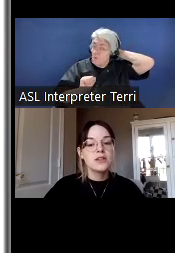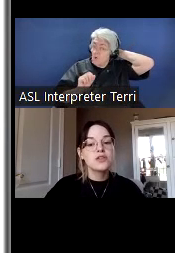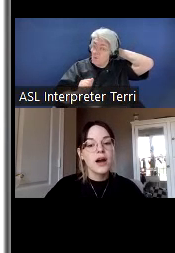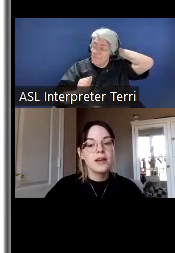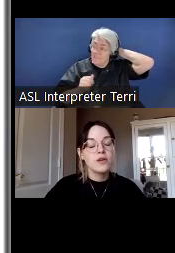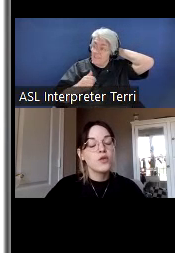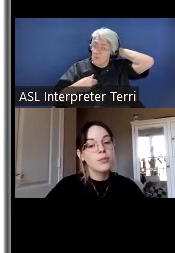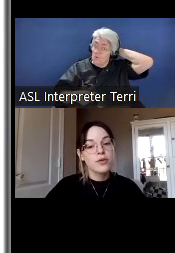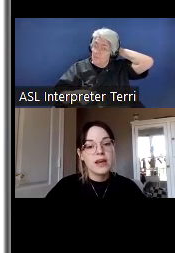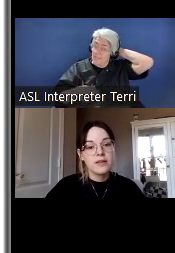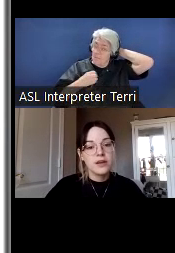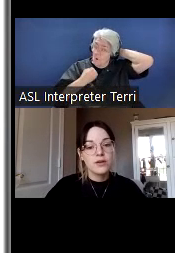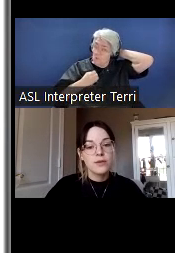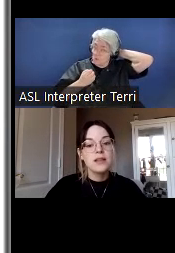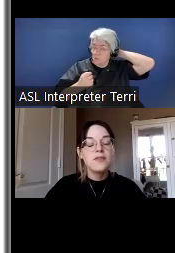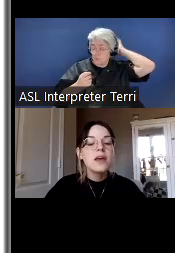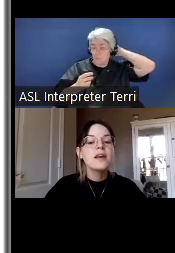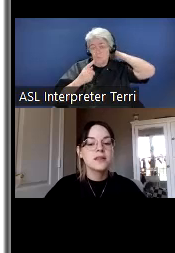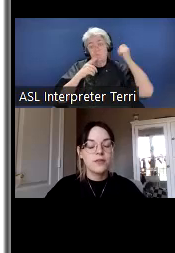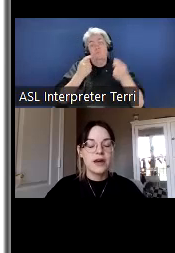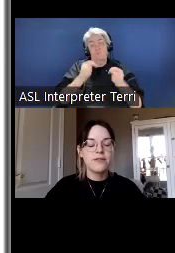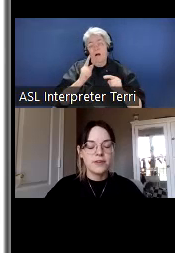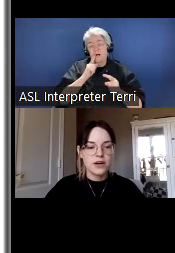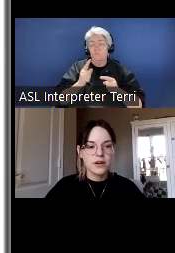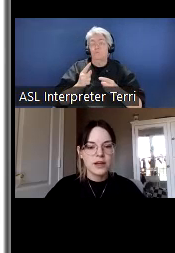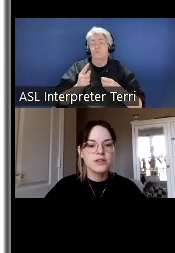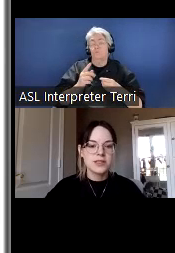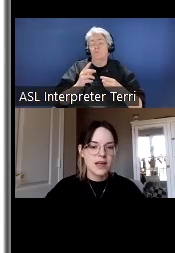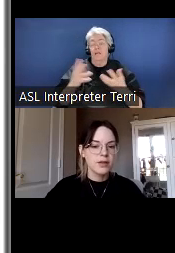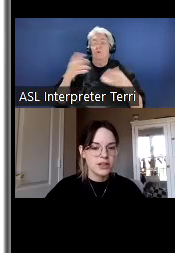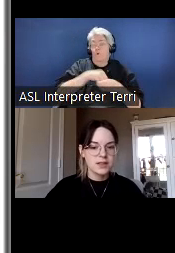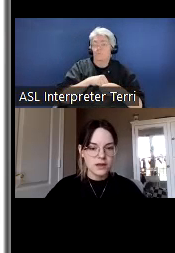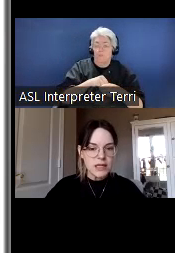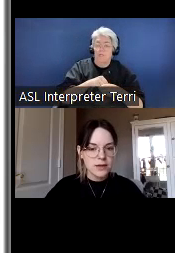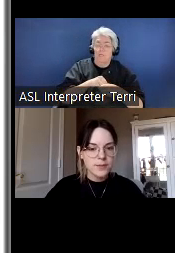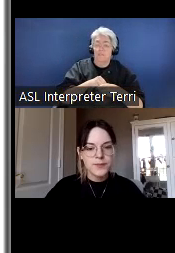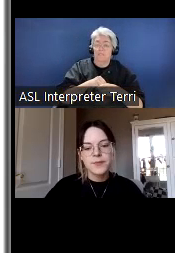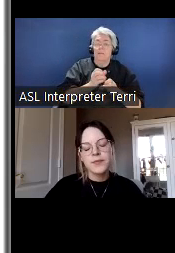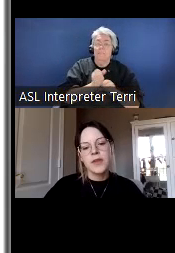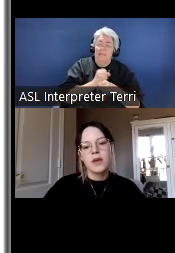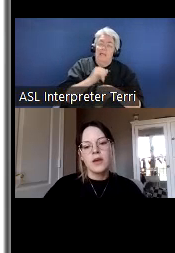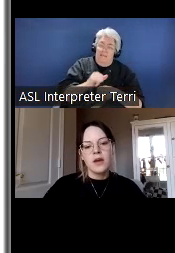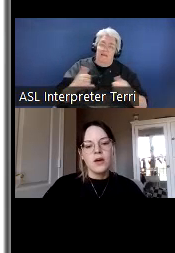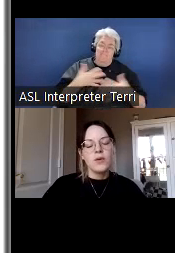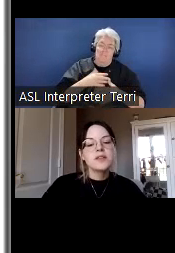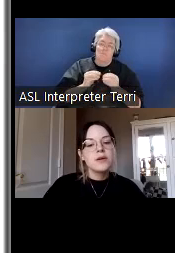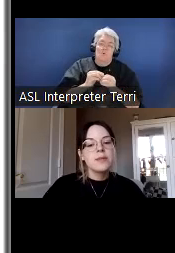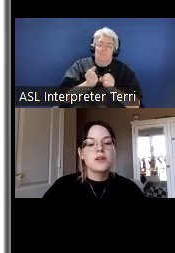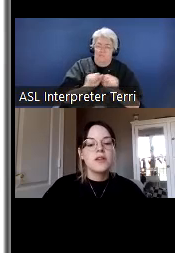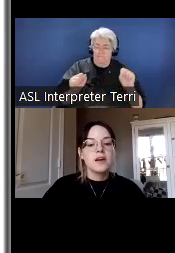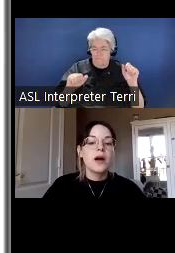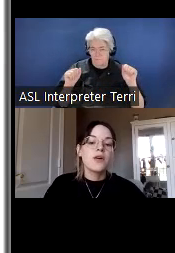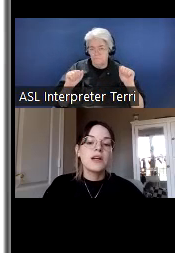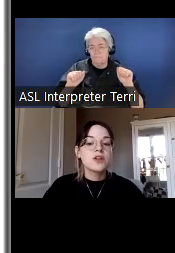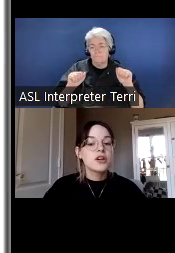emotions to try and incorporate, alleviating some of that fear into establishing safety. We also want to